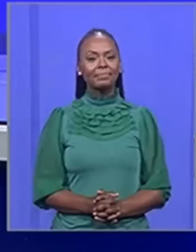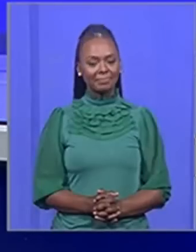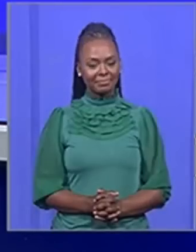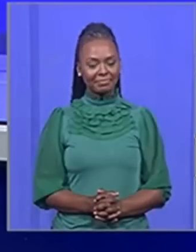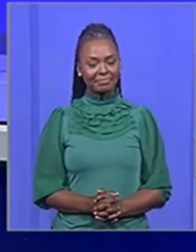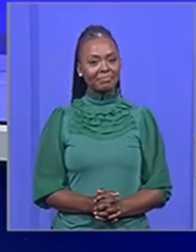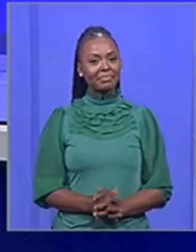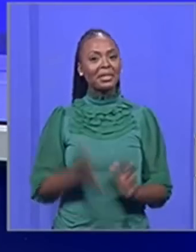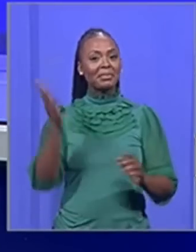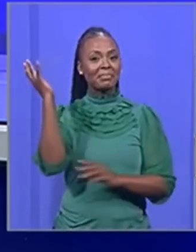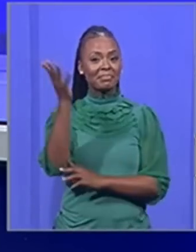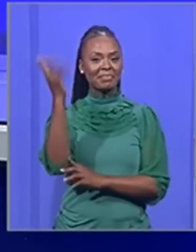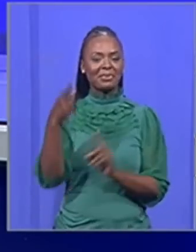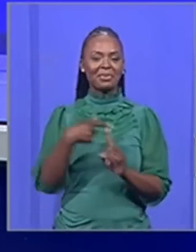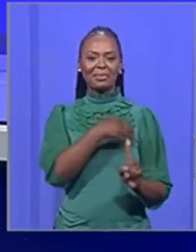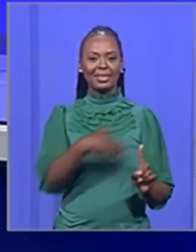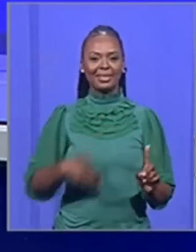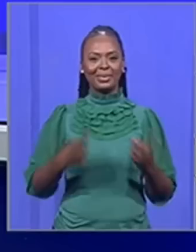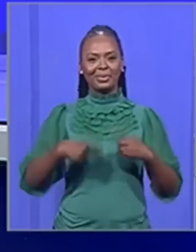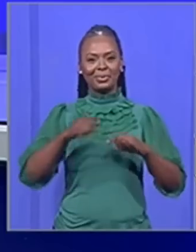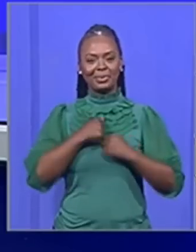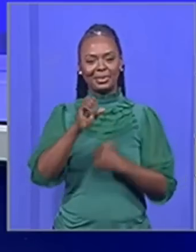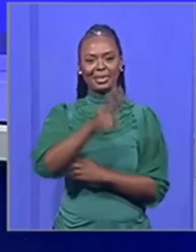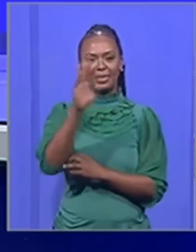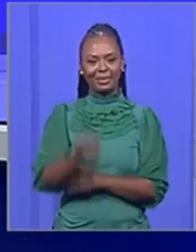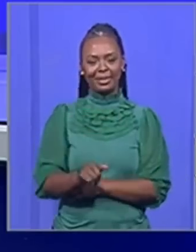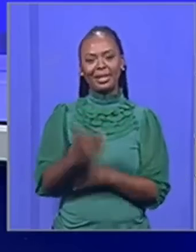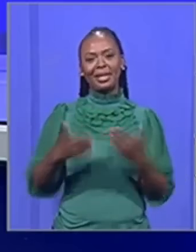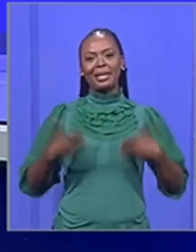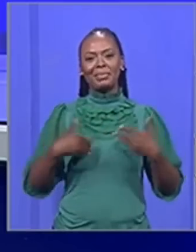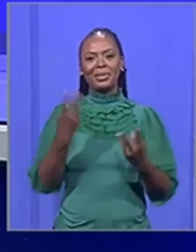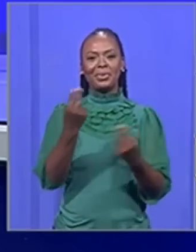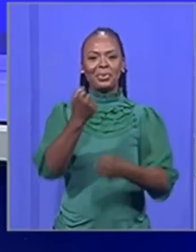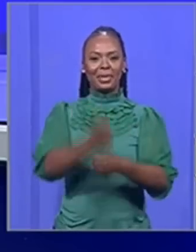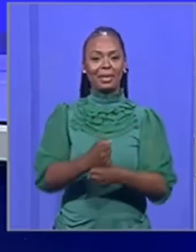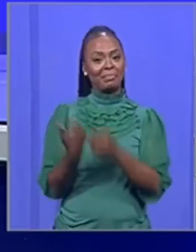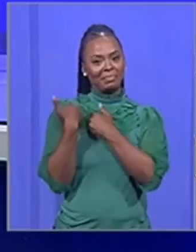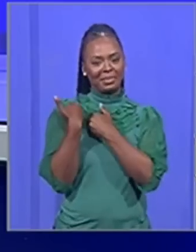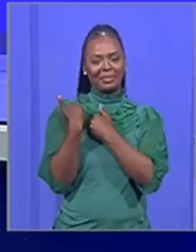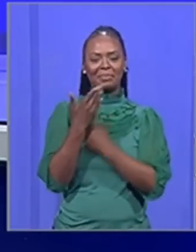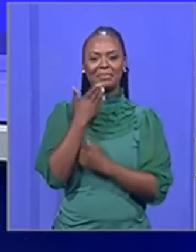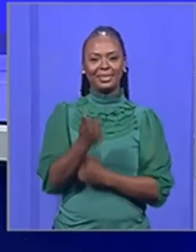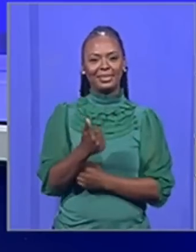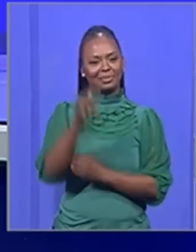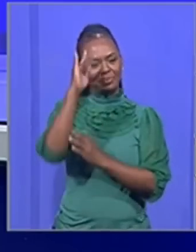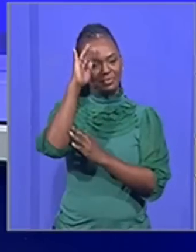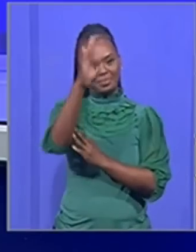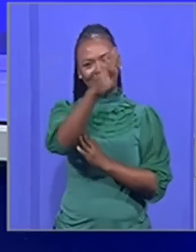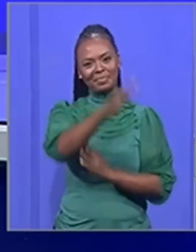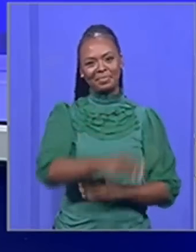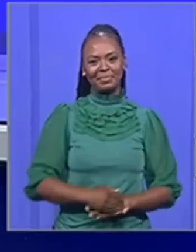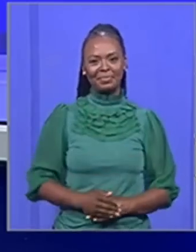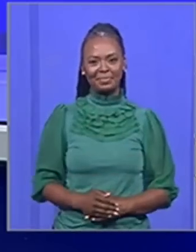O ke molaetsa mo Presidente Cyril Ramaphosa mme mohi kgaola selemo ha monate re ka polokeo fihlela nakong e tlang. Hayate.